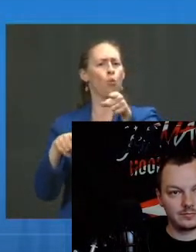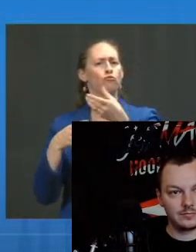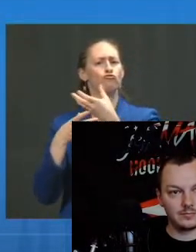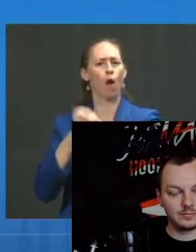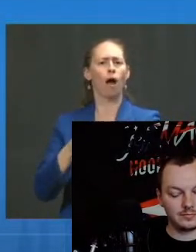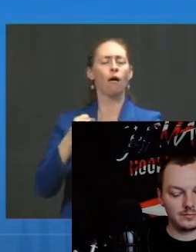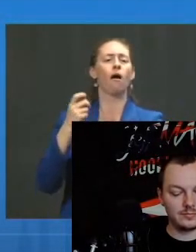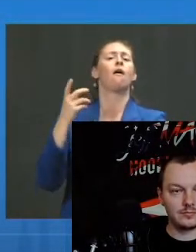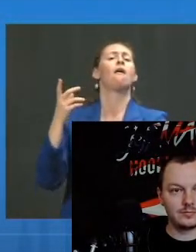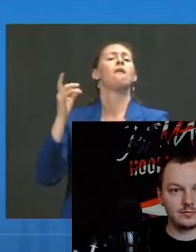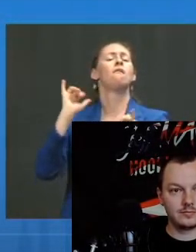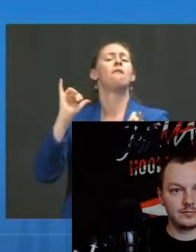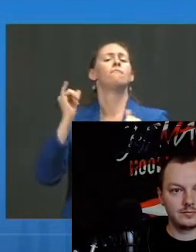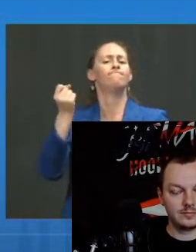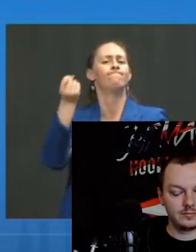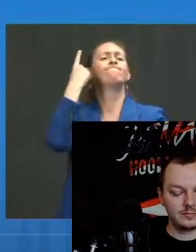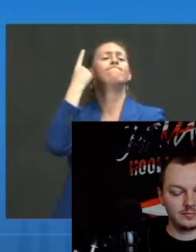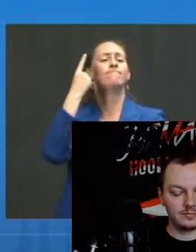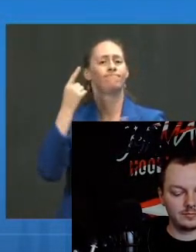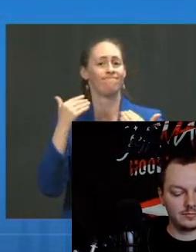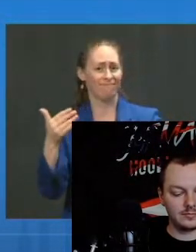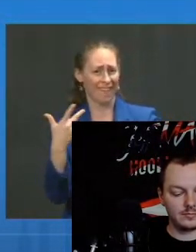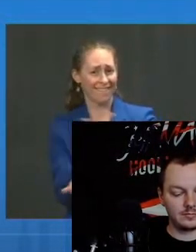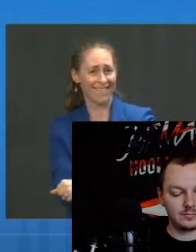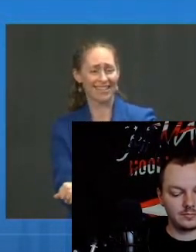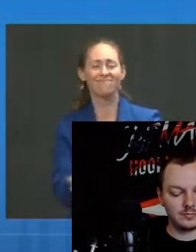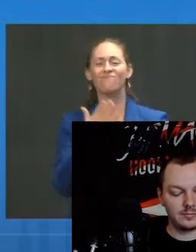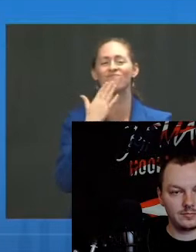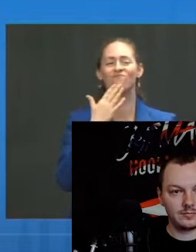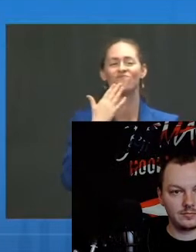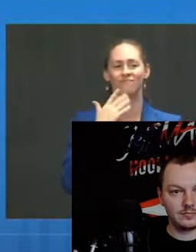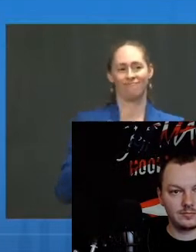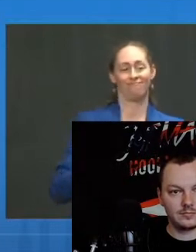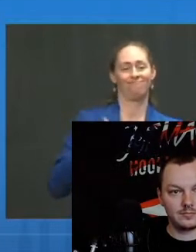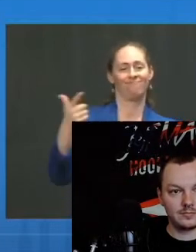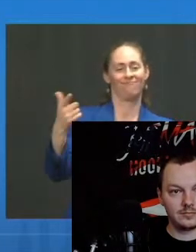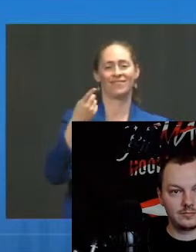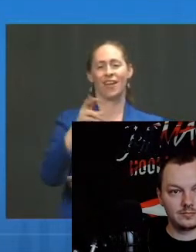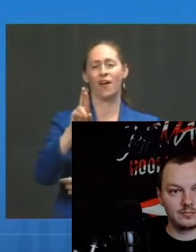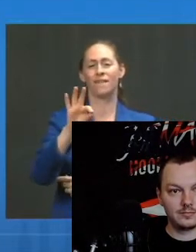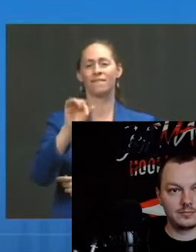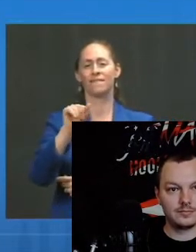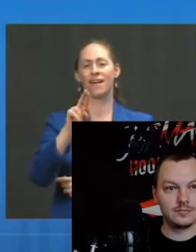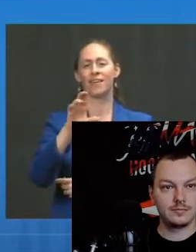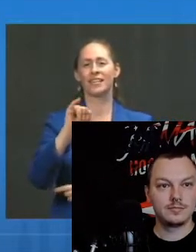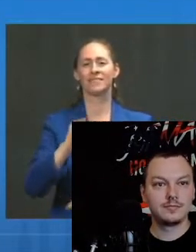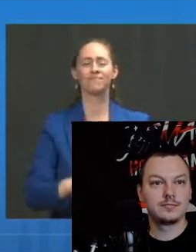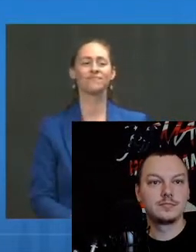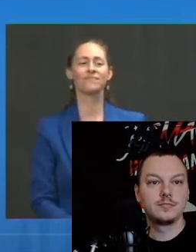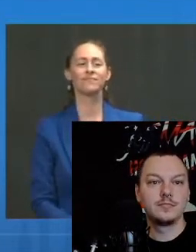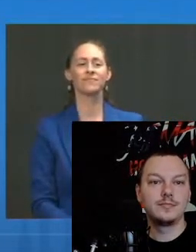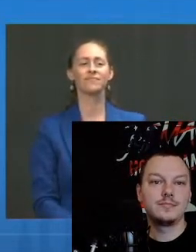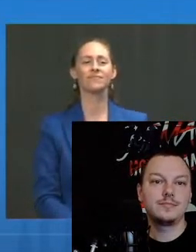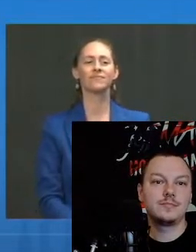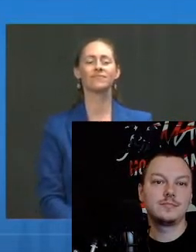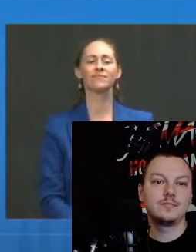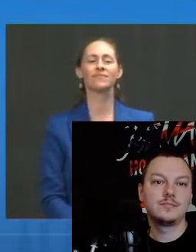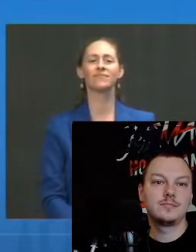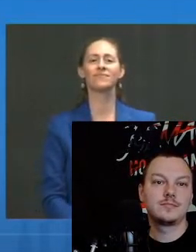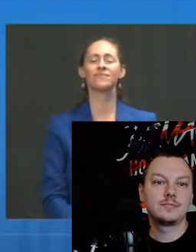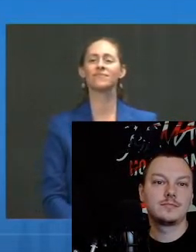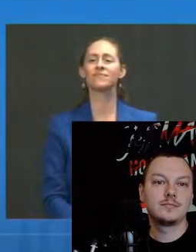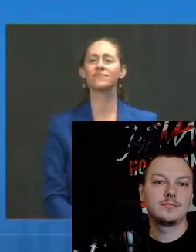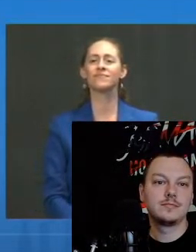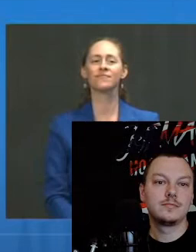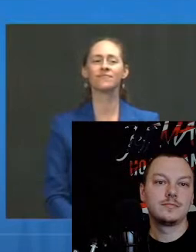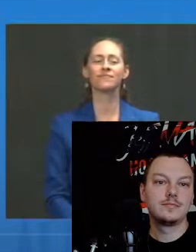get vaccinated. Thank you. I'll now turn things over to Dr. Fauci. Thank you very much, Dr. Walensky. I'd like to